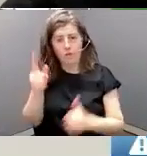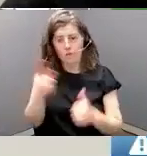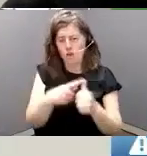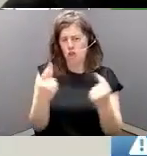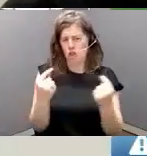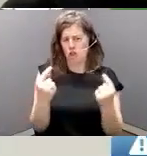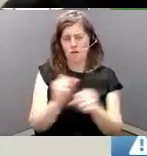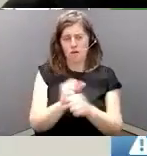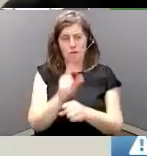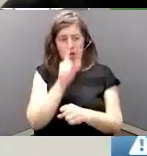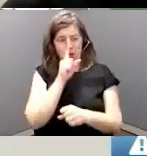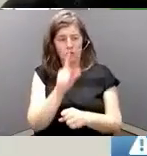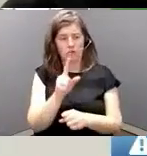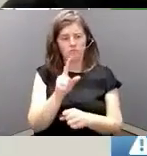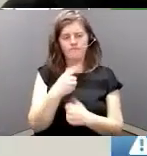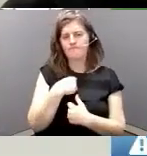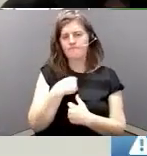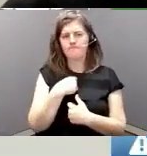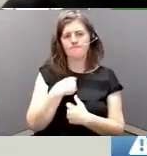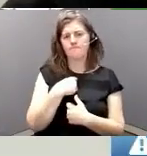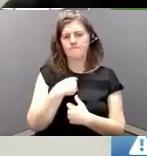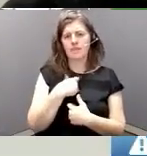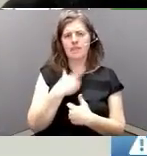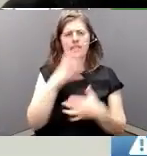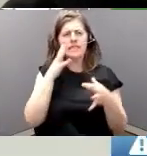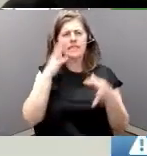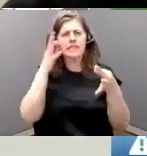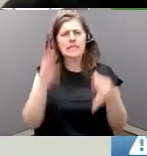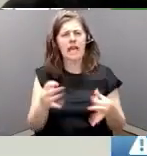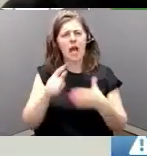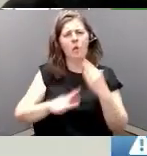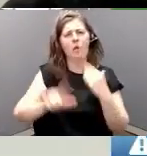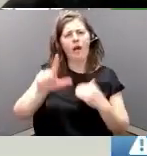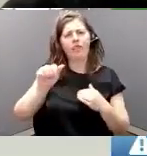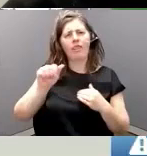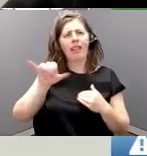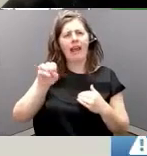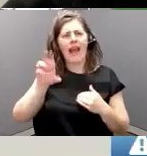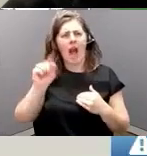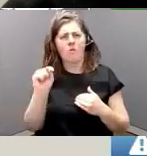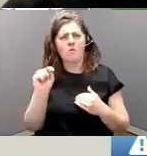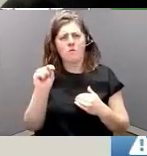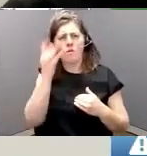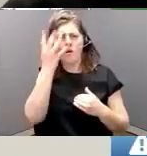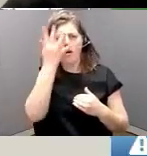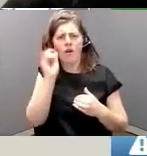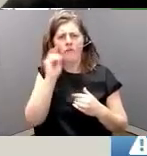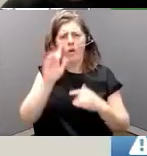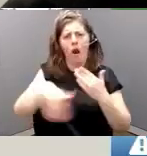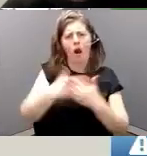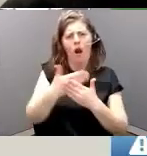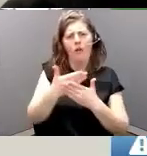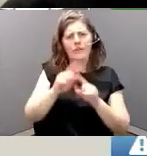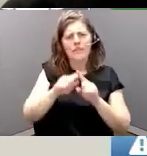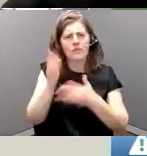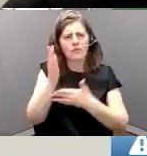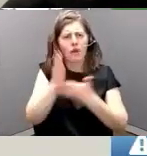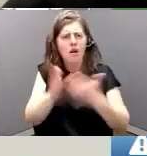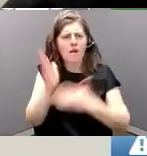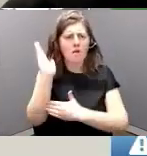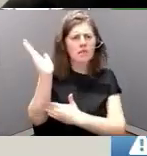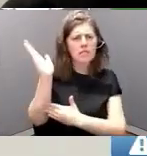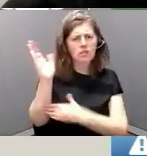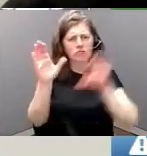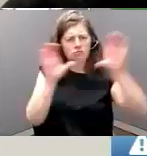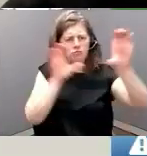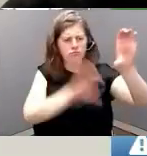sure we want to kind of decide the layout of our poster or of our presentation, I